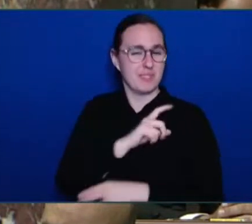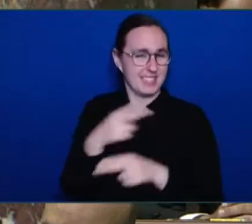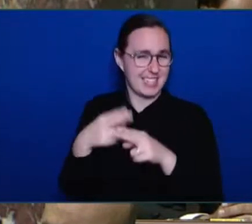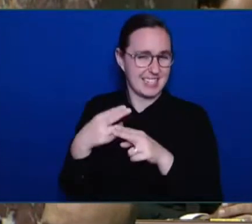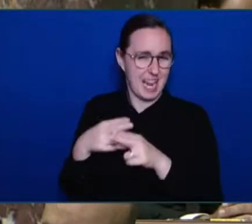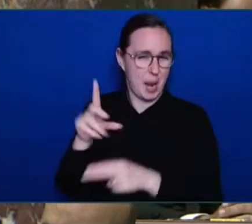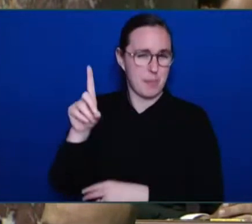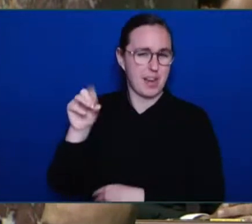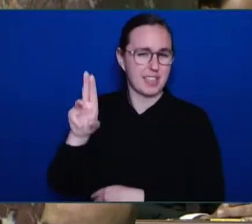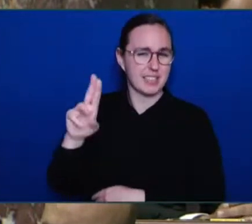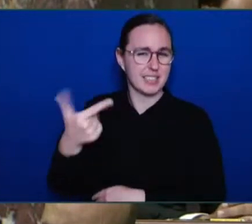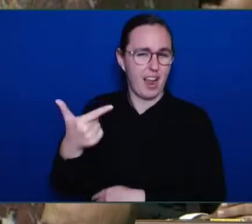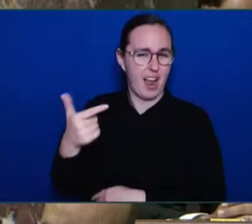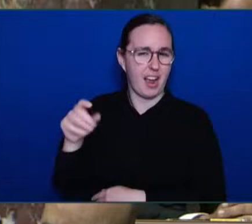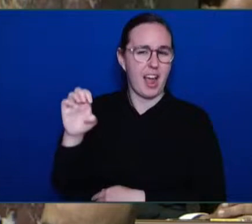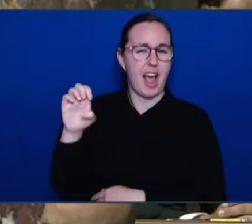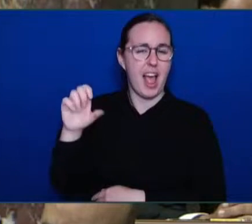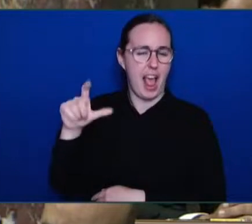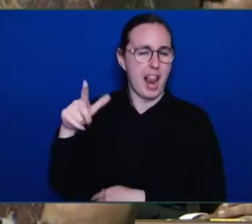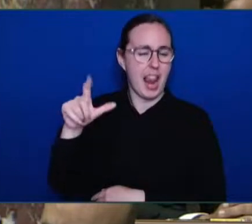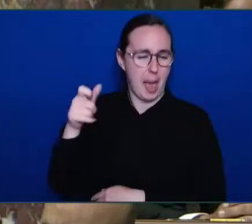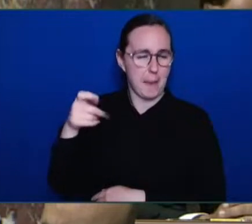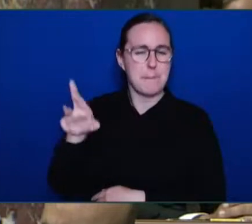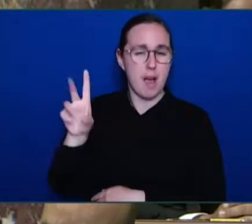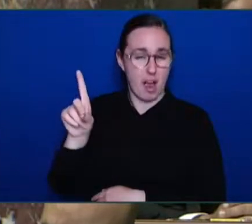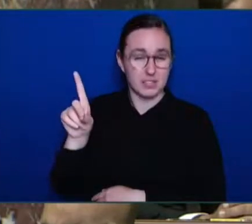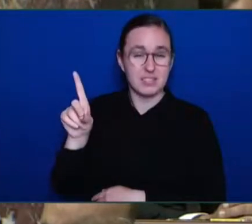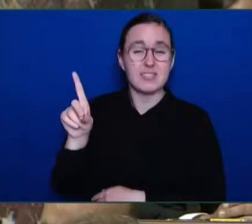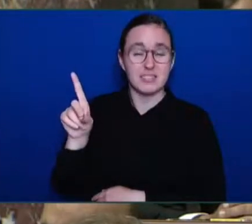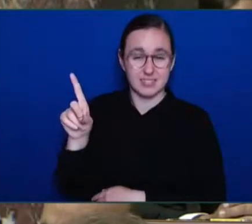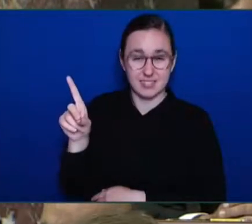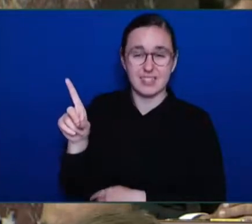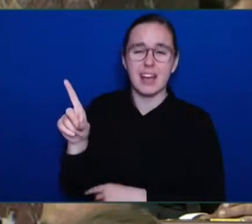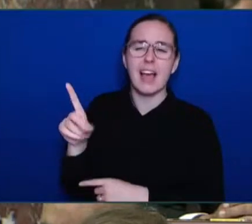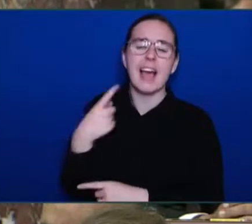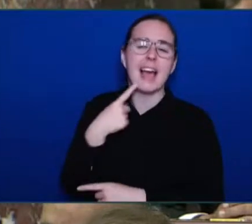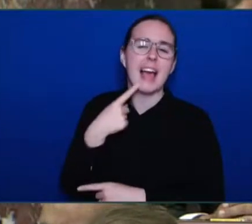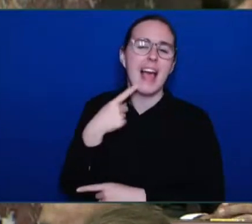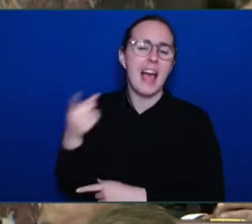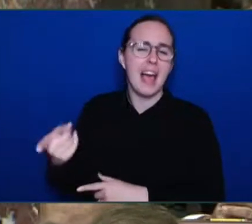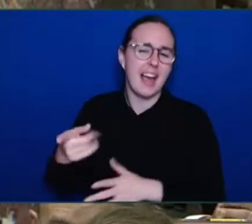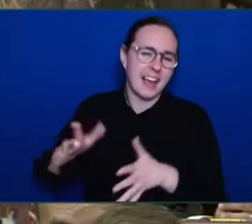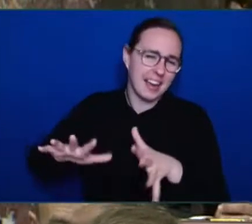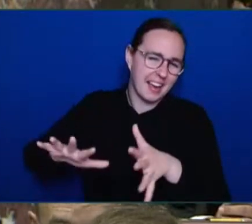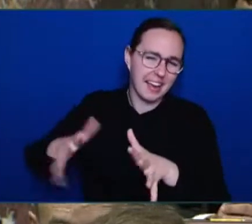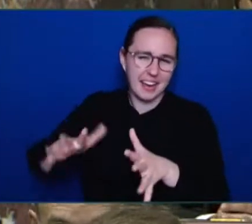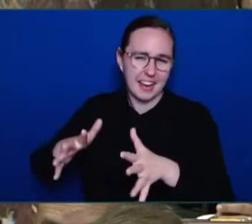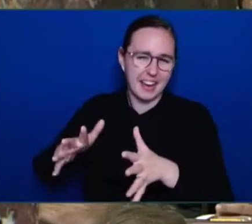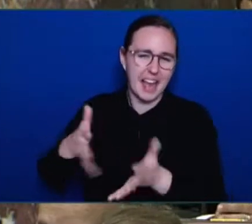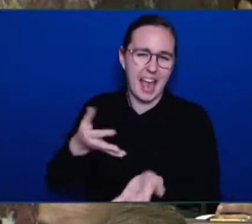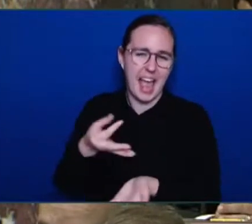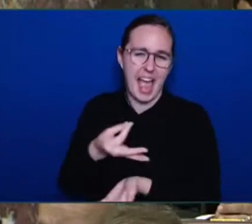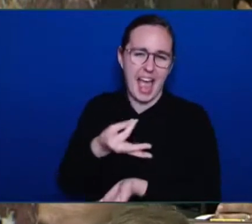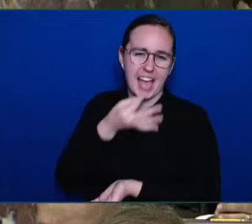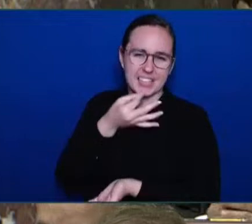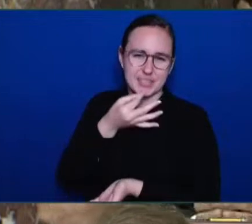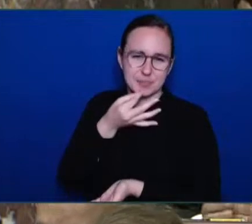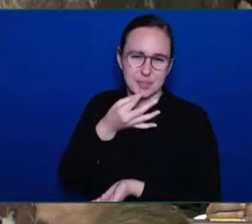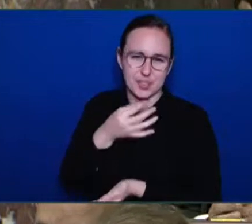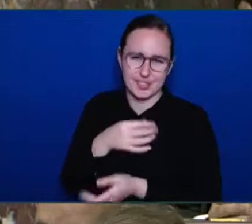derogation is really not, I think, appropriate. He's a person who knows the street.